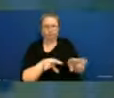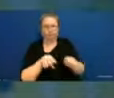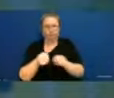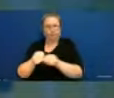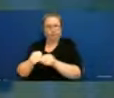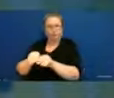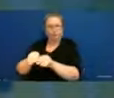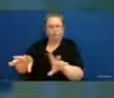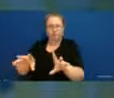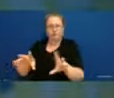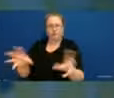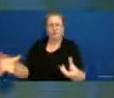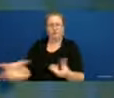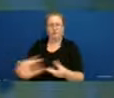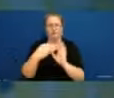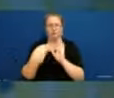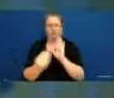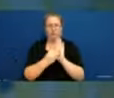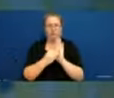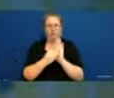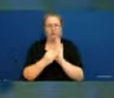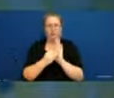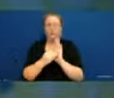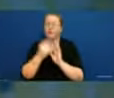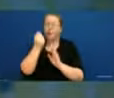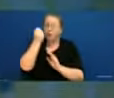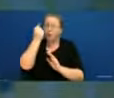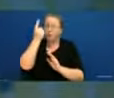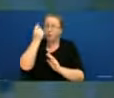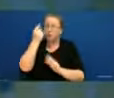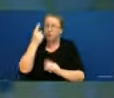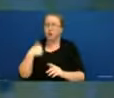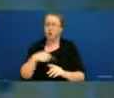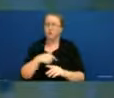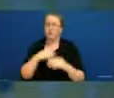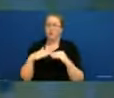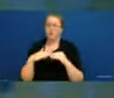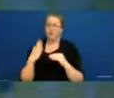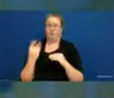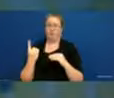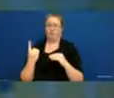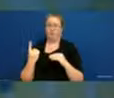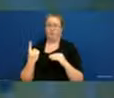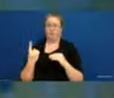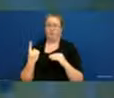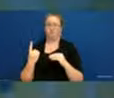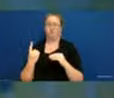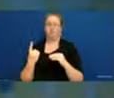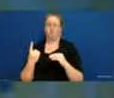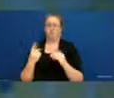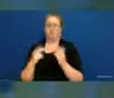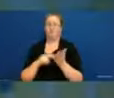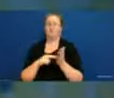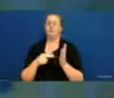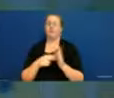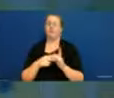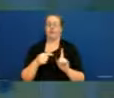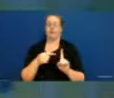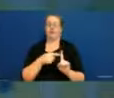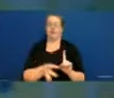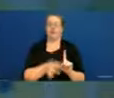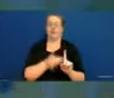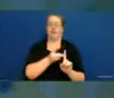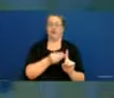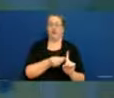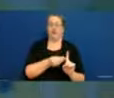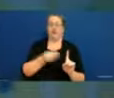model. But right now, the bottom line is that we are above 1, which means that on average, people are spreading to more